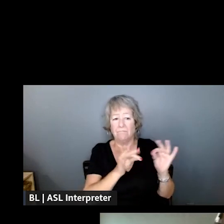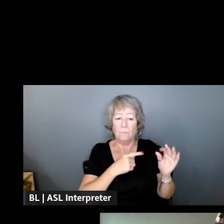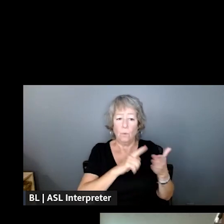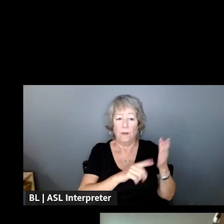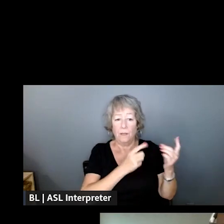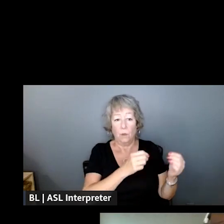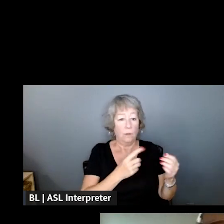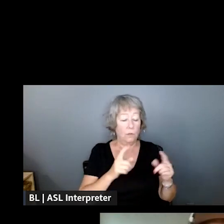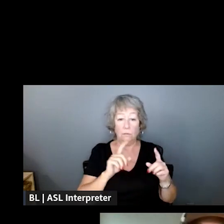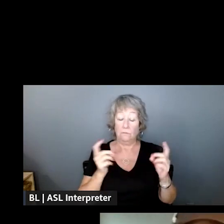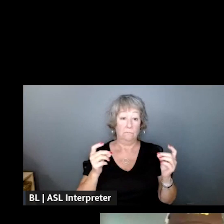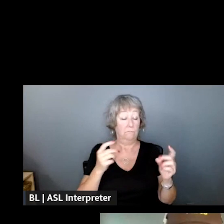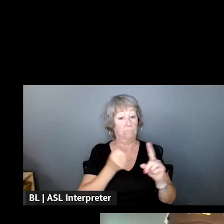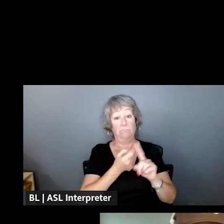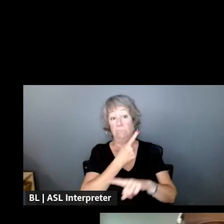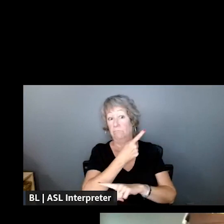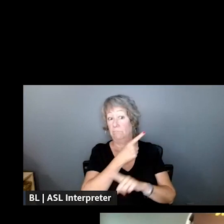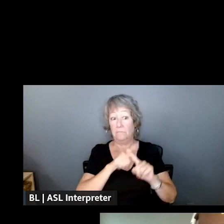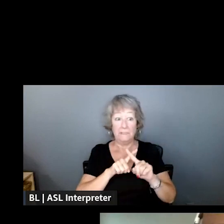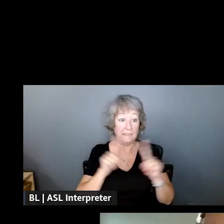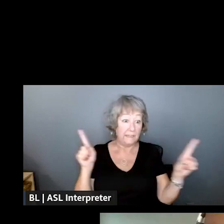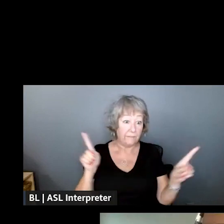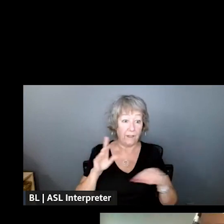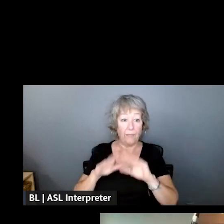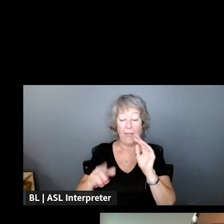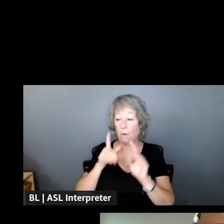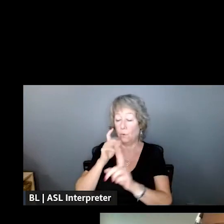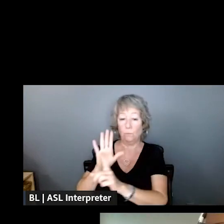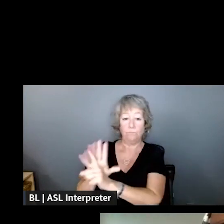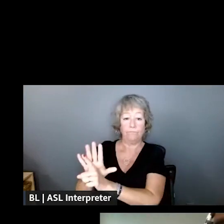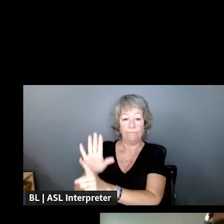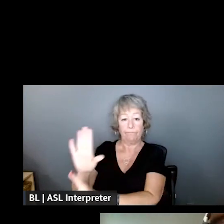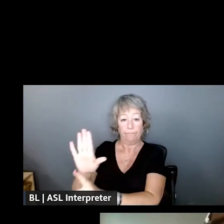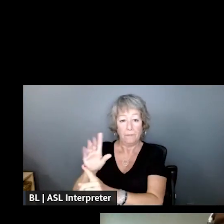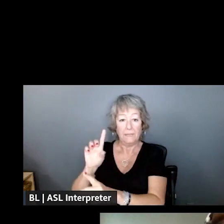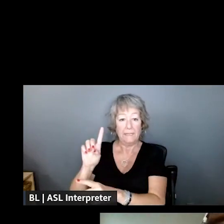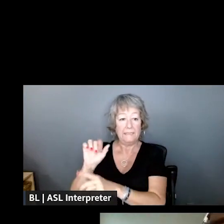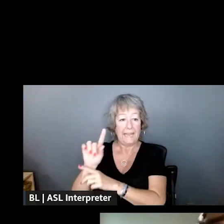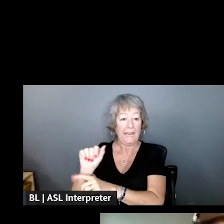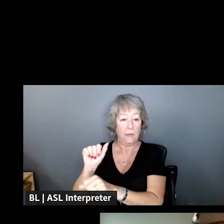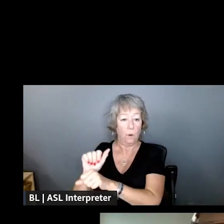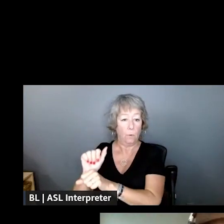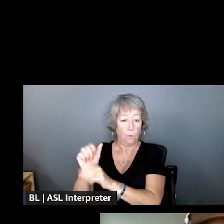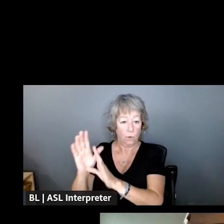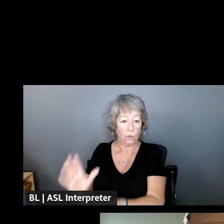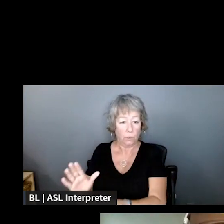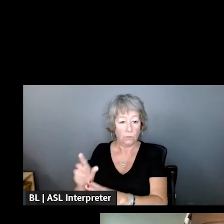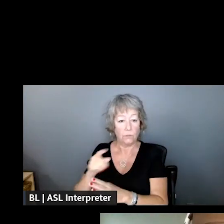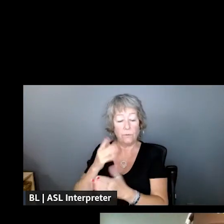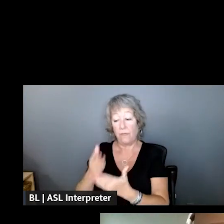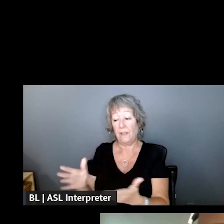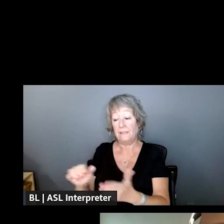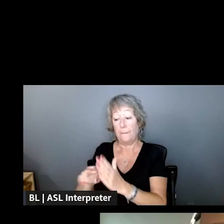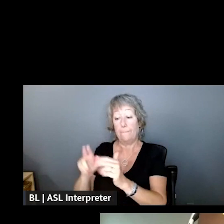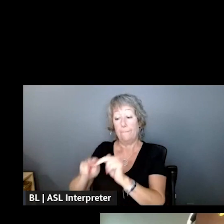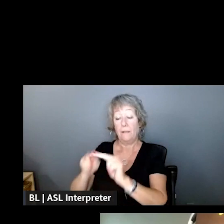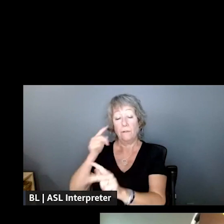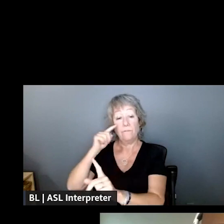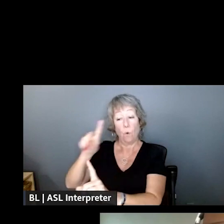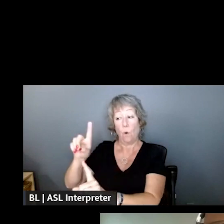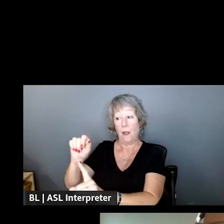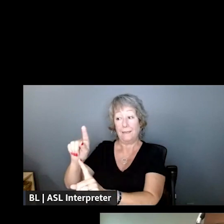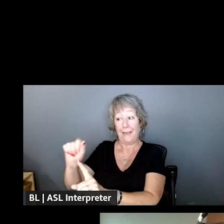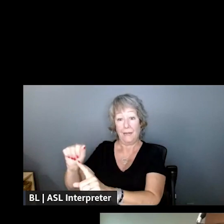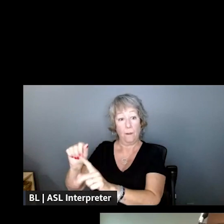different workflow than the average data practitioner, right? So the tools built for a data practitioner are going to look different